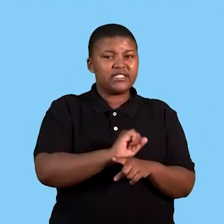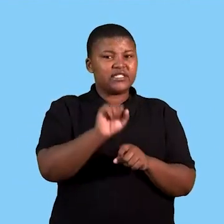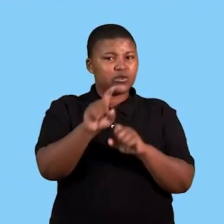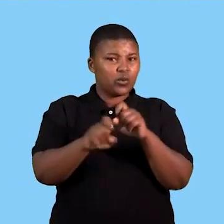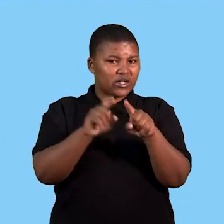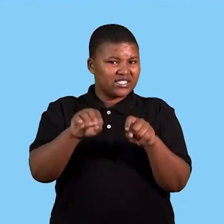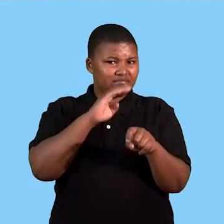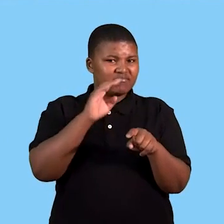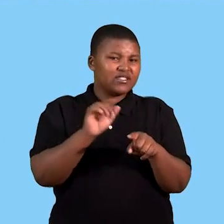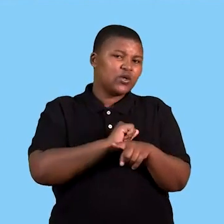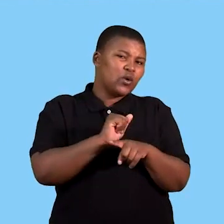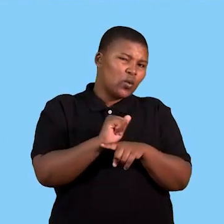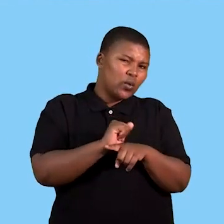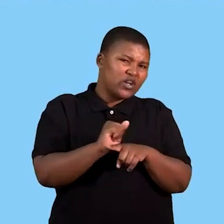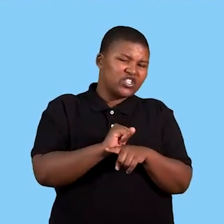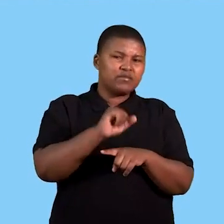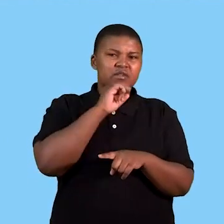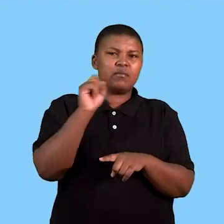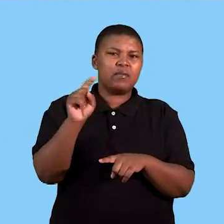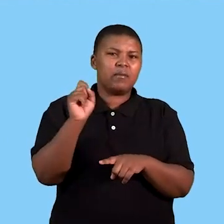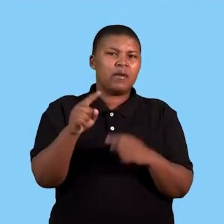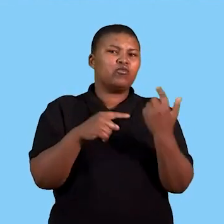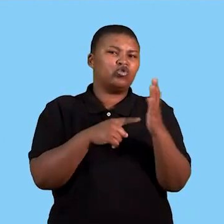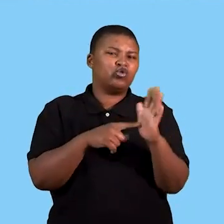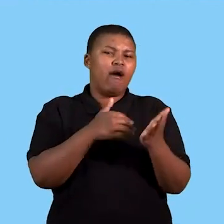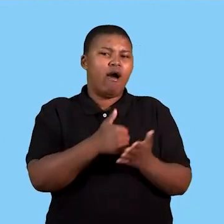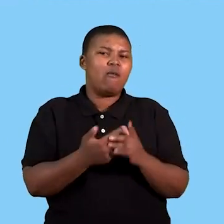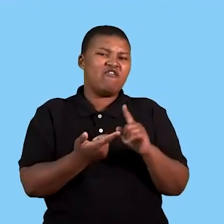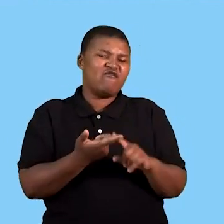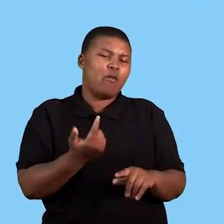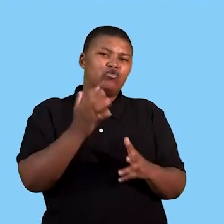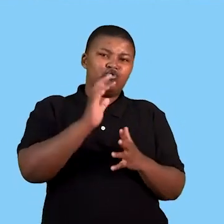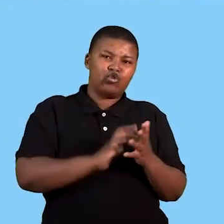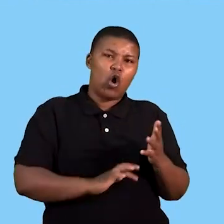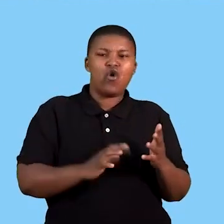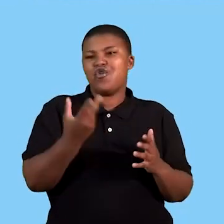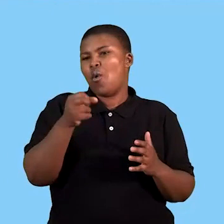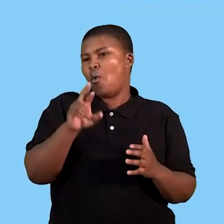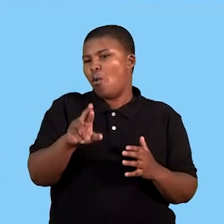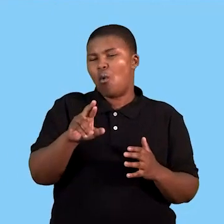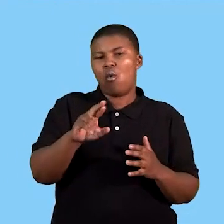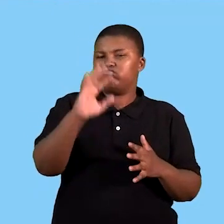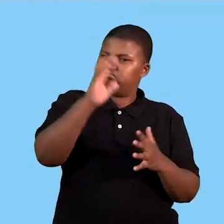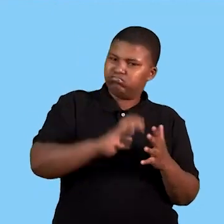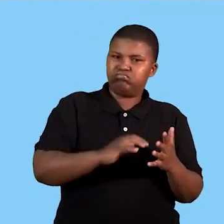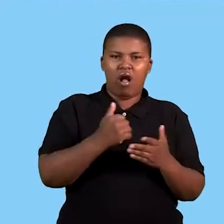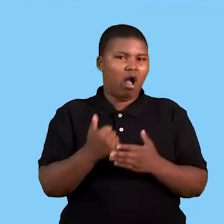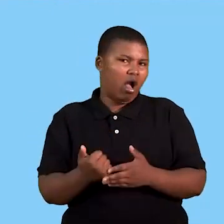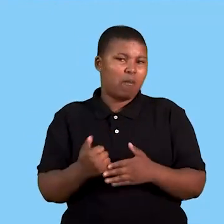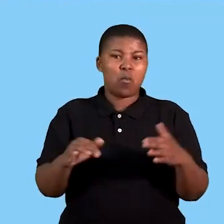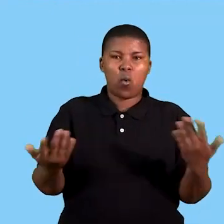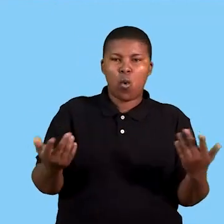questions are questions that is normally stated with help from a scenario or a case study or